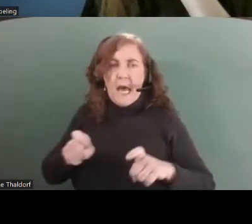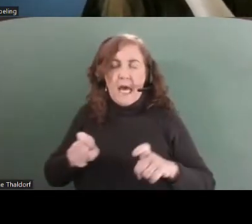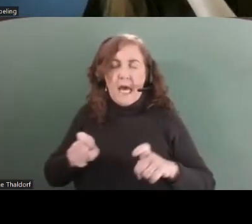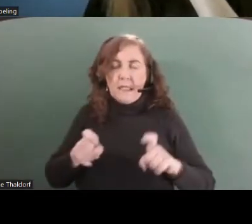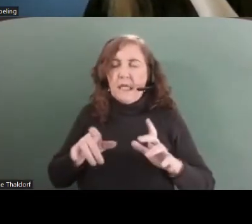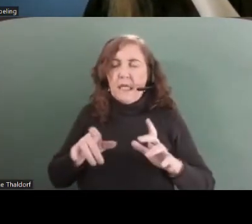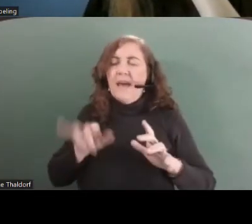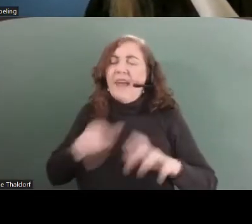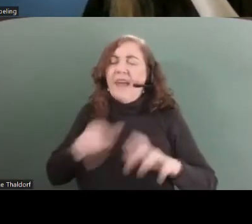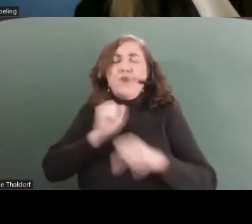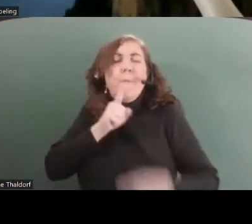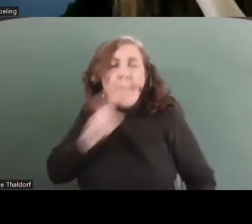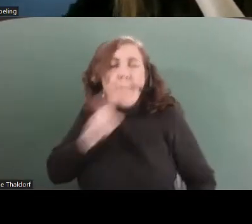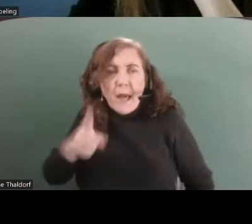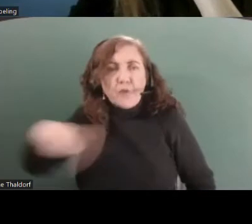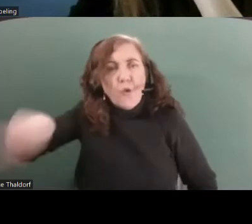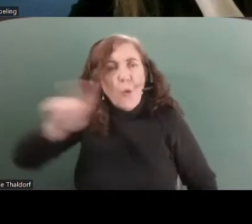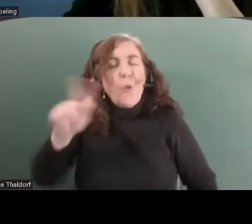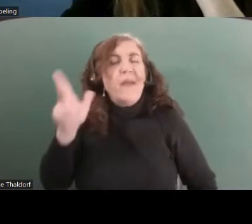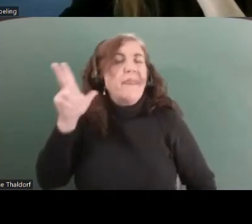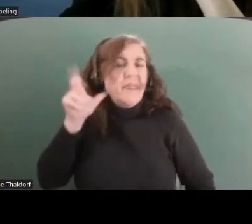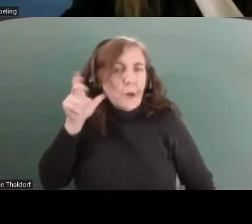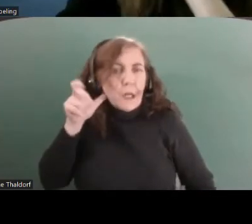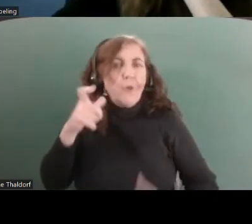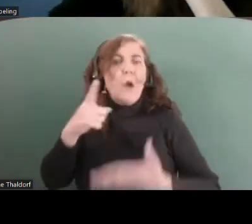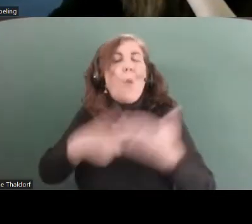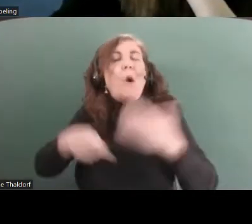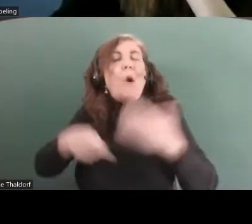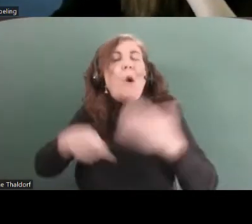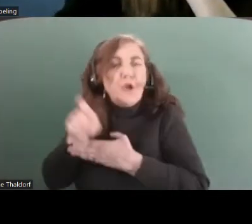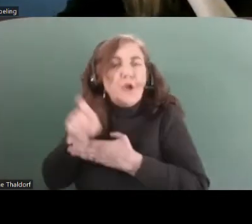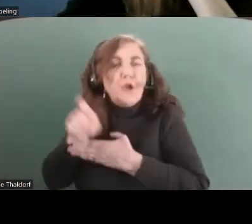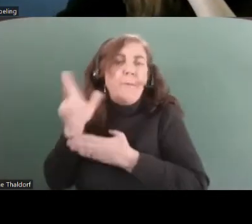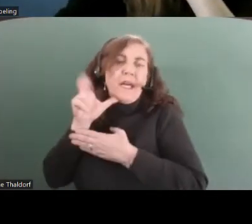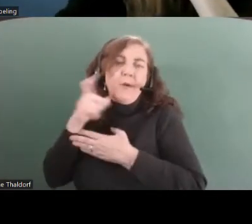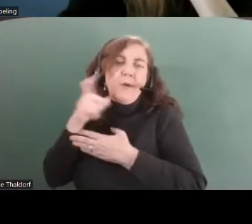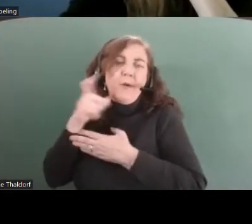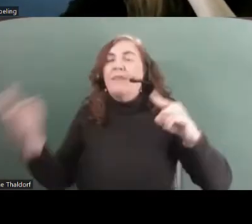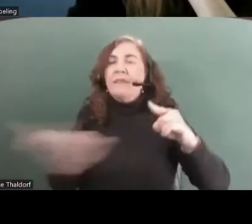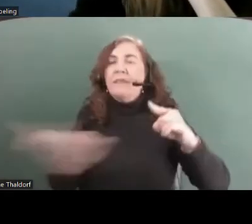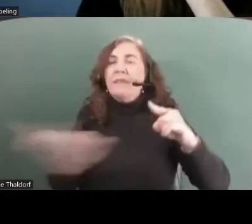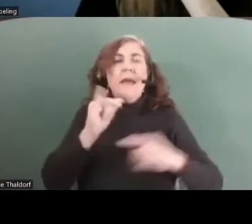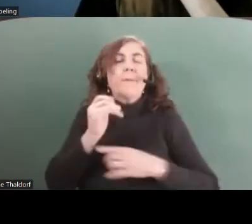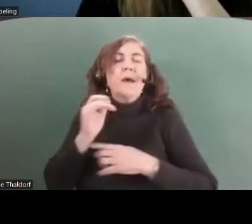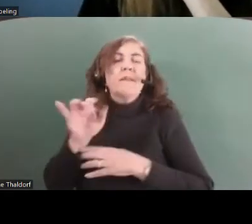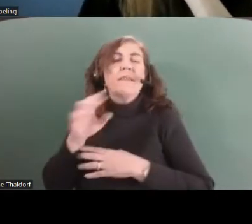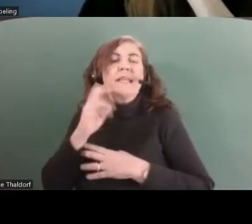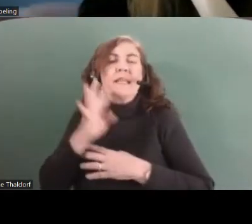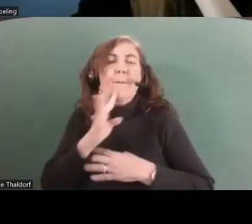they're supposed to be hearing. And that covers the speech banana, the speech spectrum.